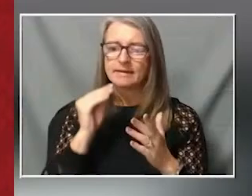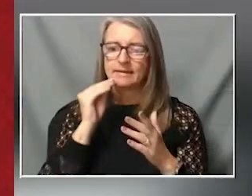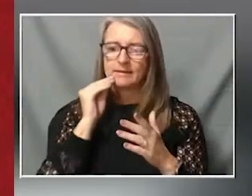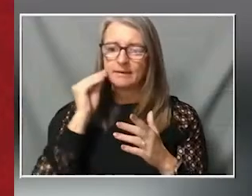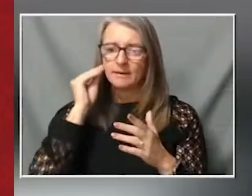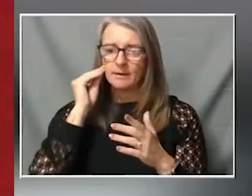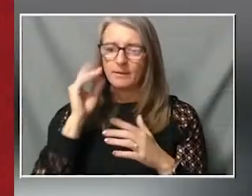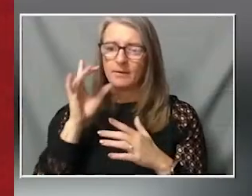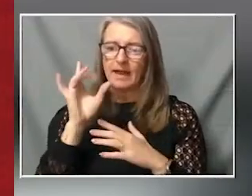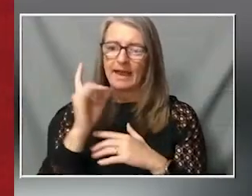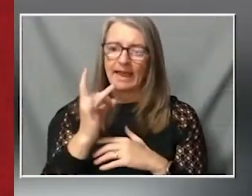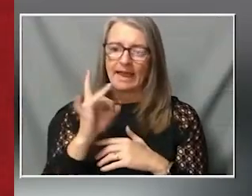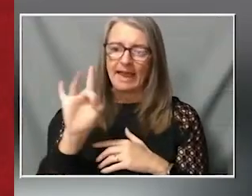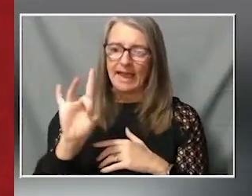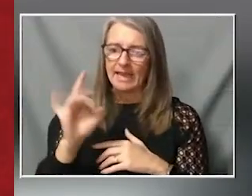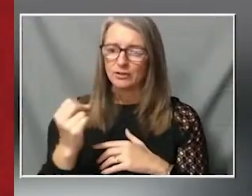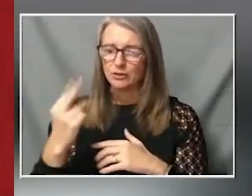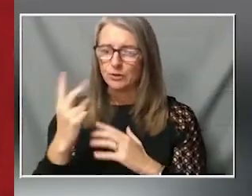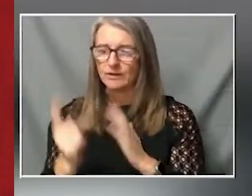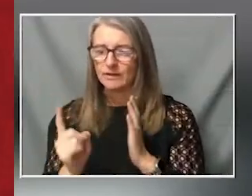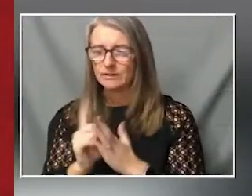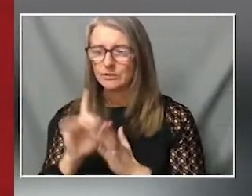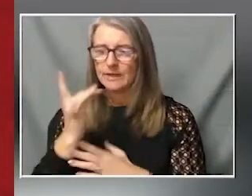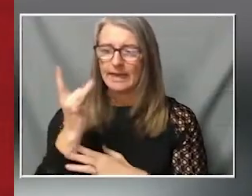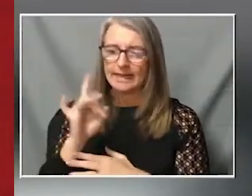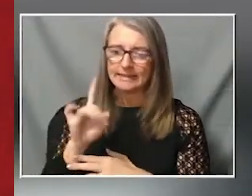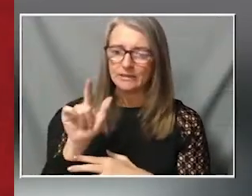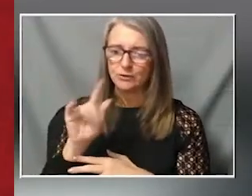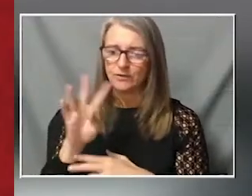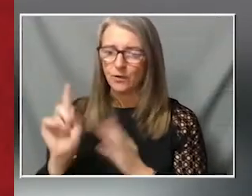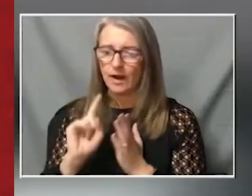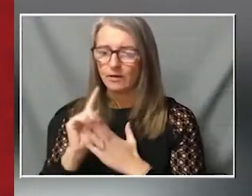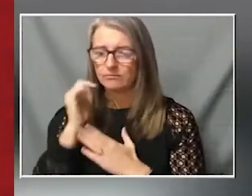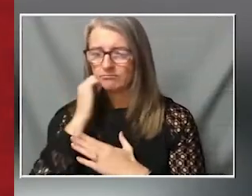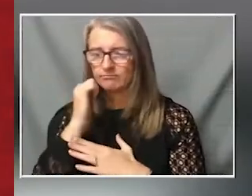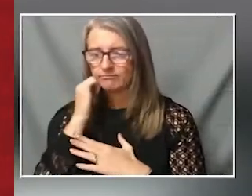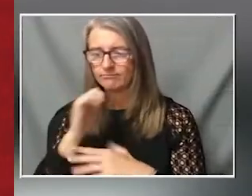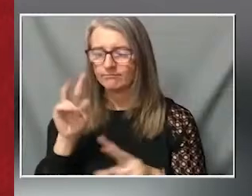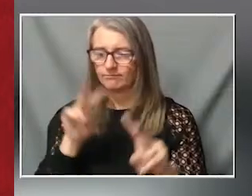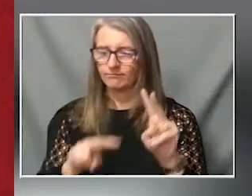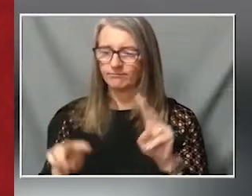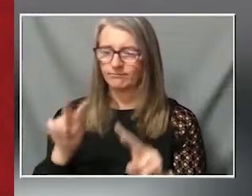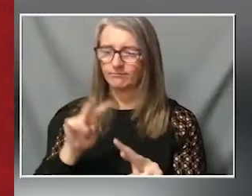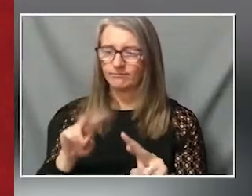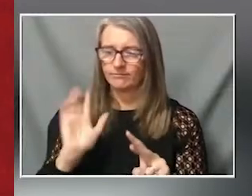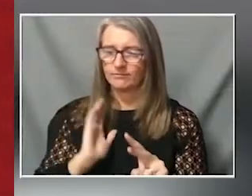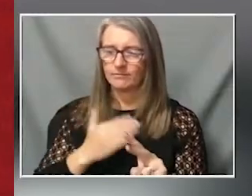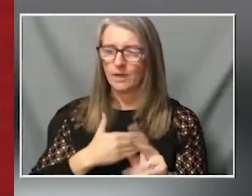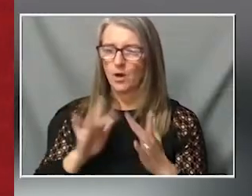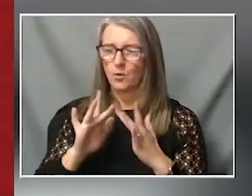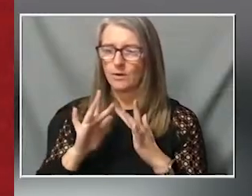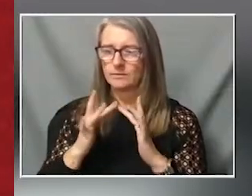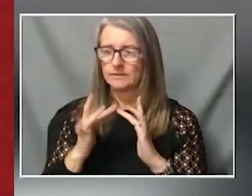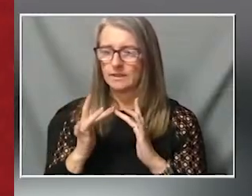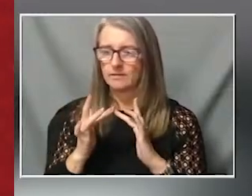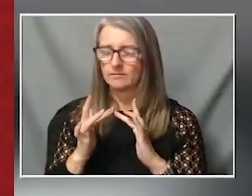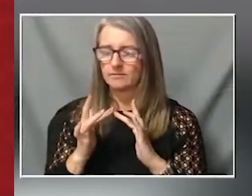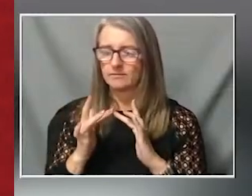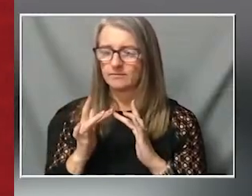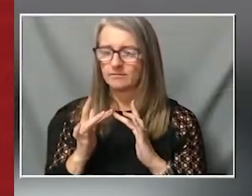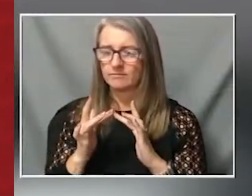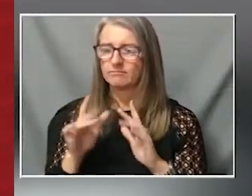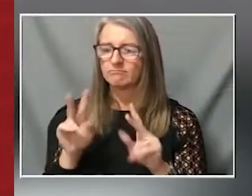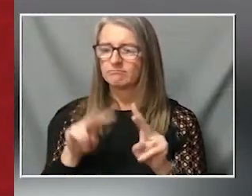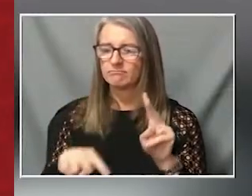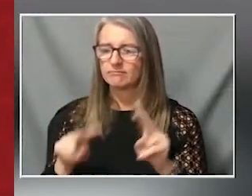house, 8 to 12 hours of the day to 18 to 24 hours of the day. So you can take a look at that on kansasradonprogram.org, and